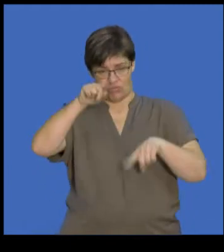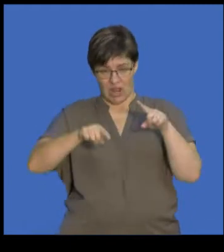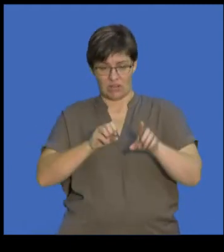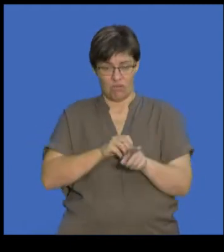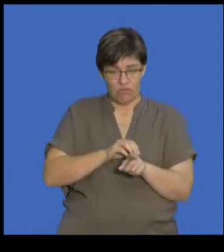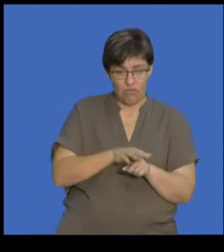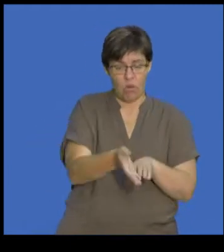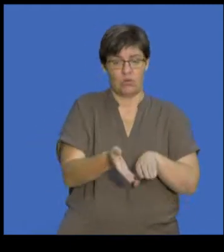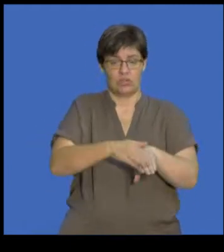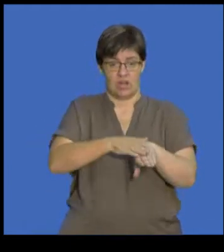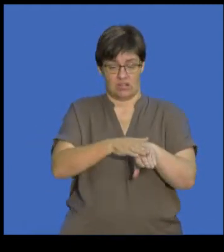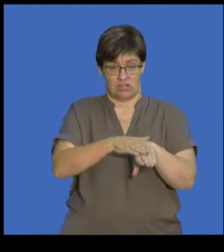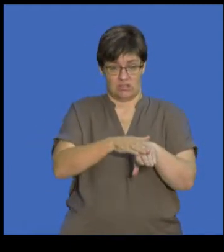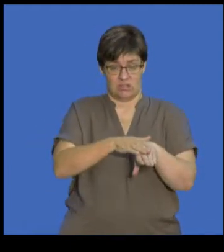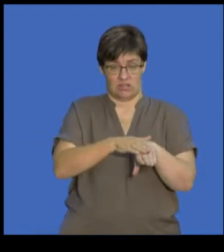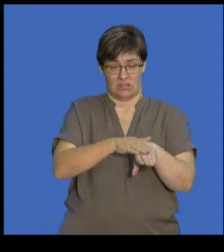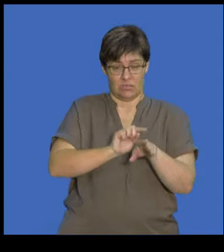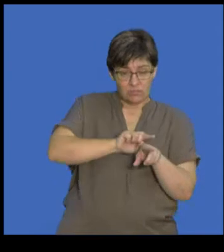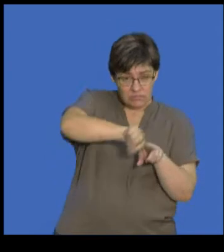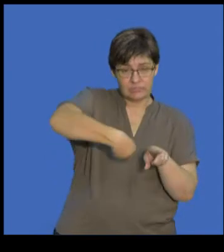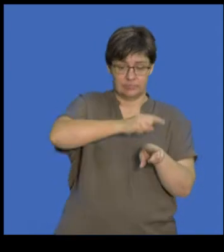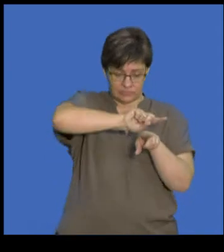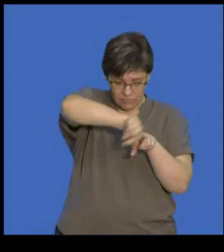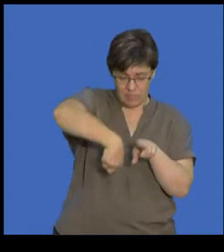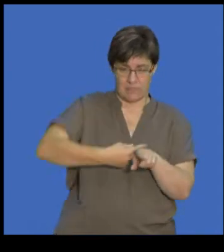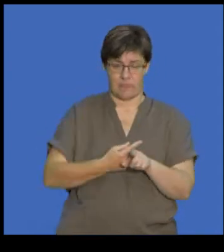of flow of charge, all right? Okay.